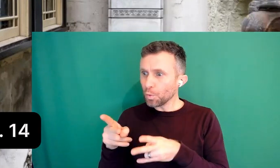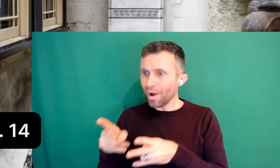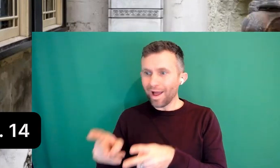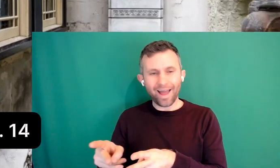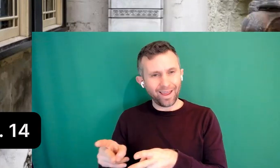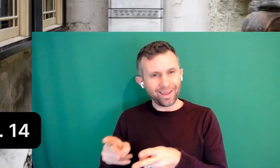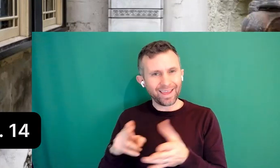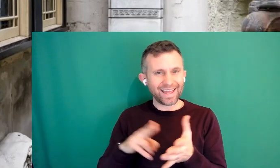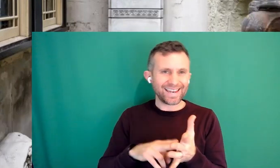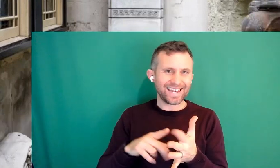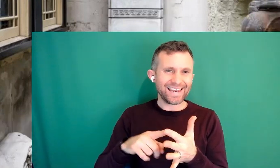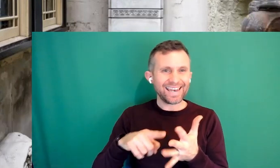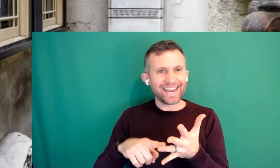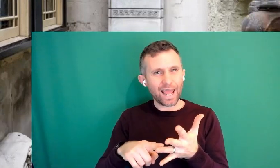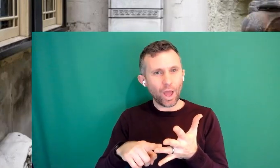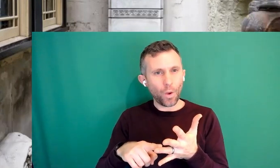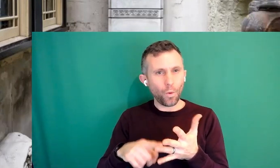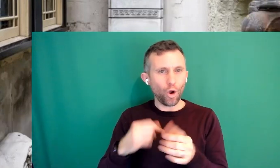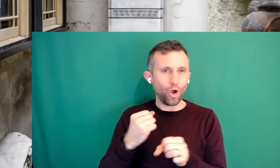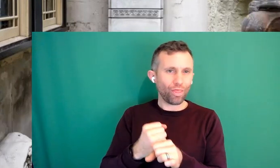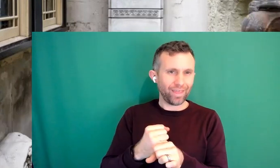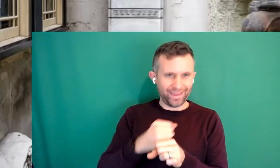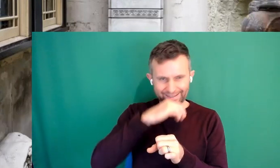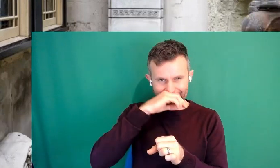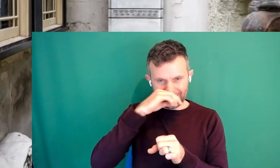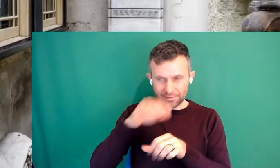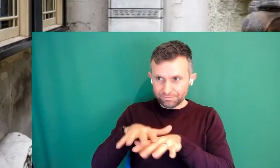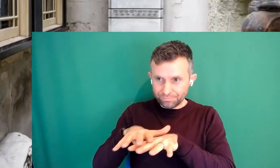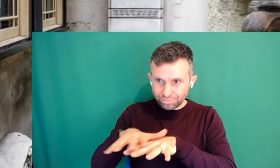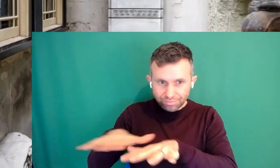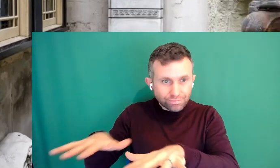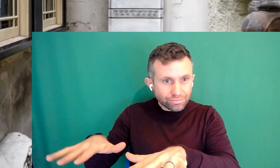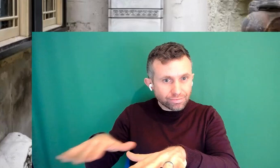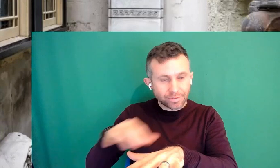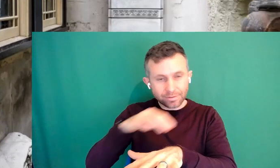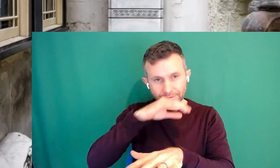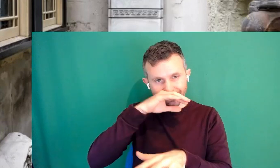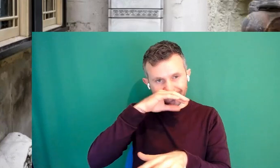number 14, he found the ruins of a monastery